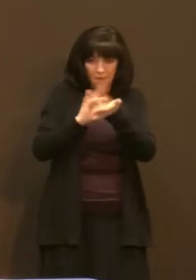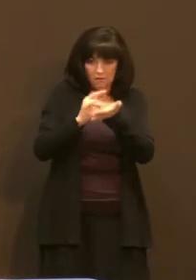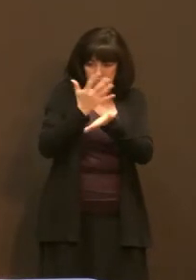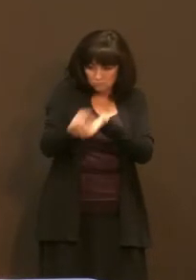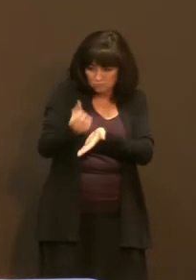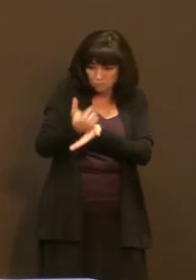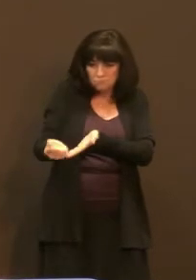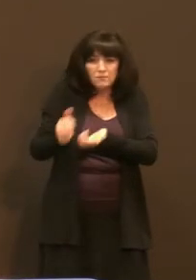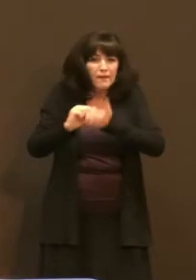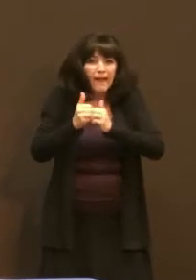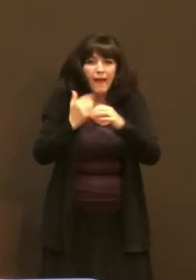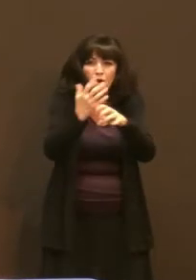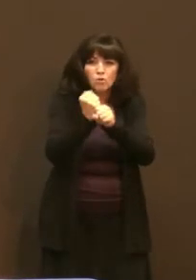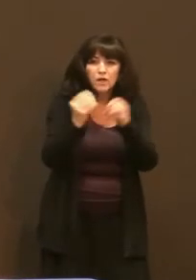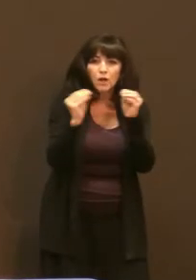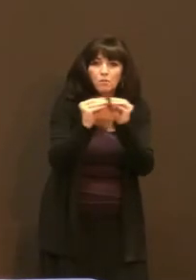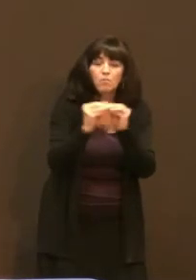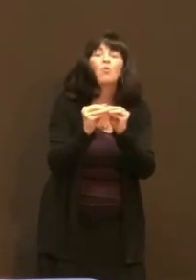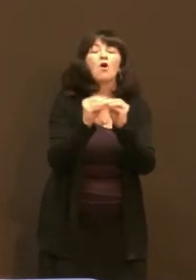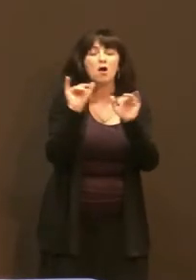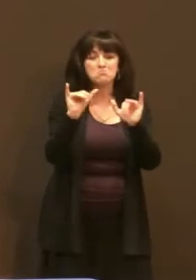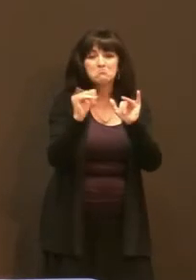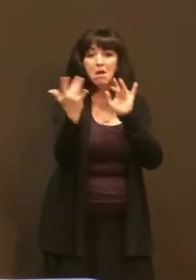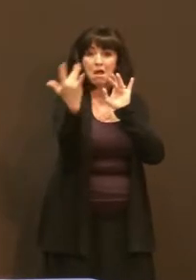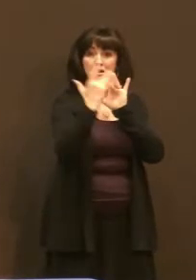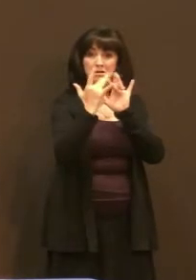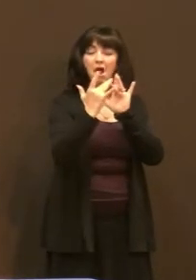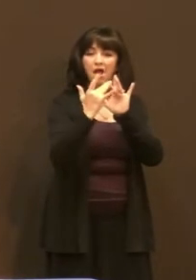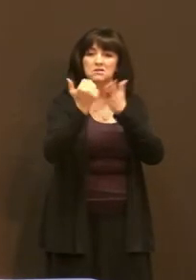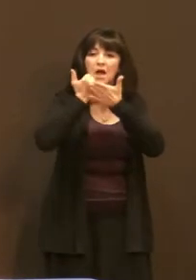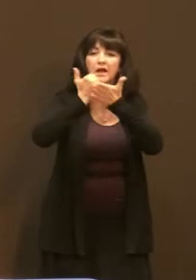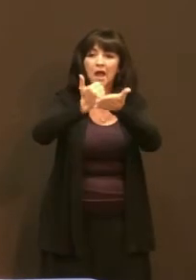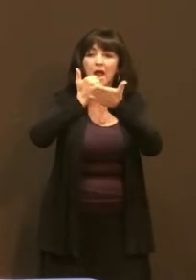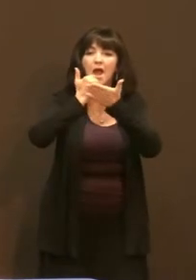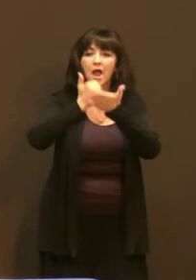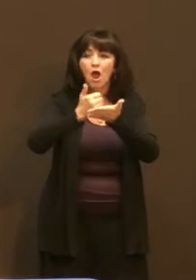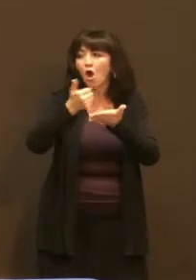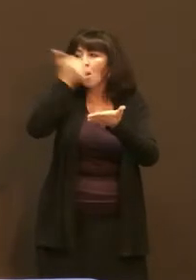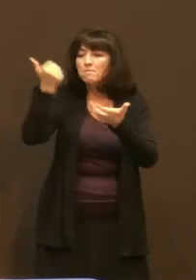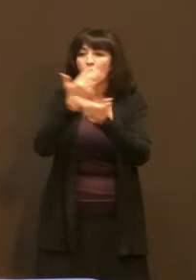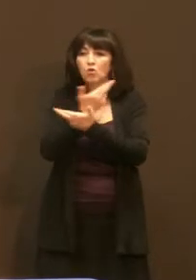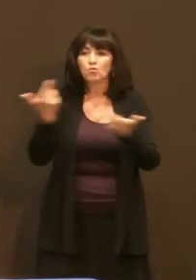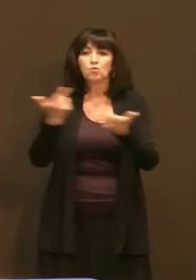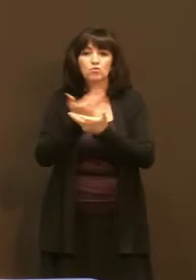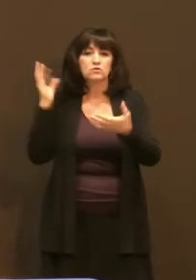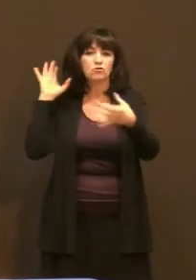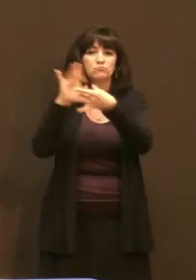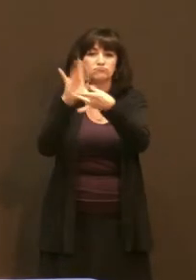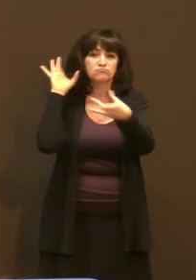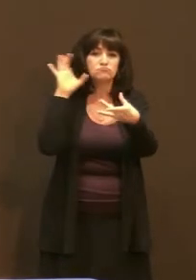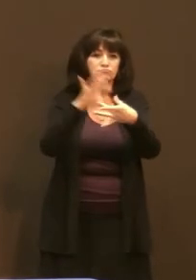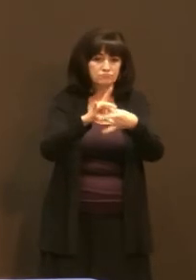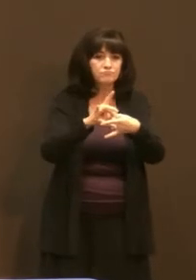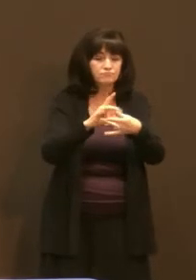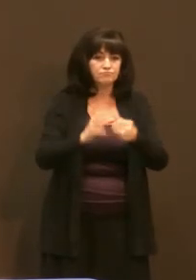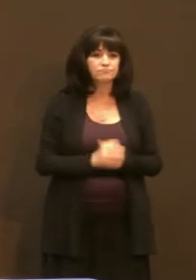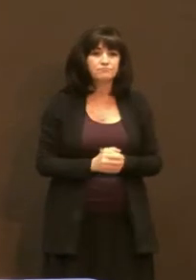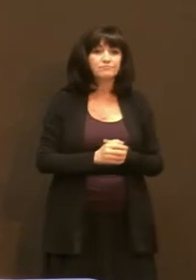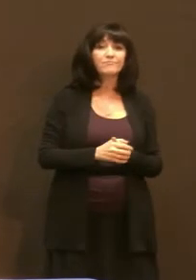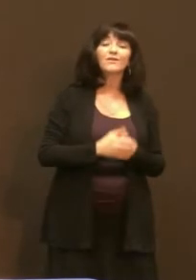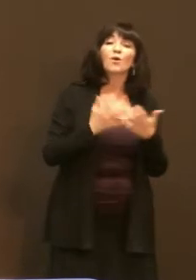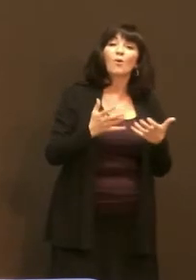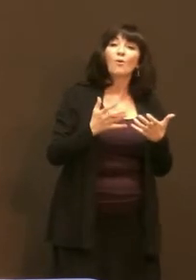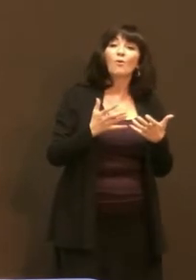make sure we're planning and looking farther ahead. And then again, just to highlight the Sheriff Center in